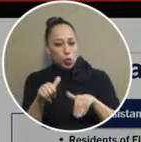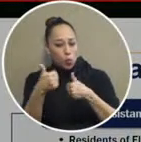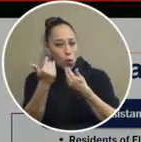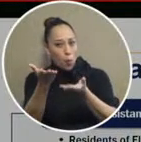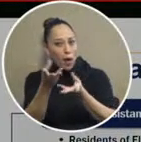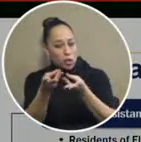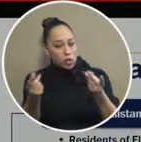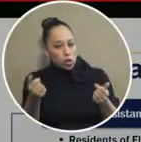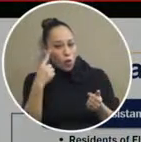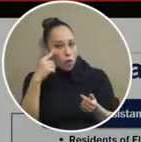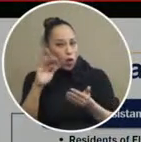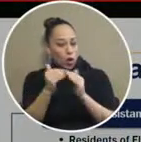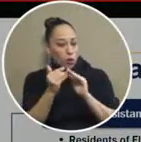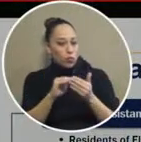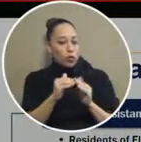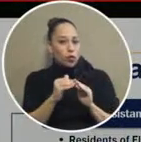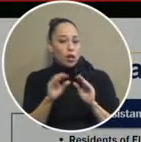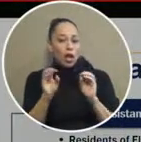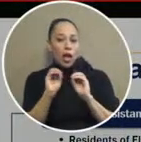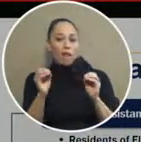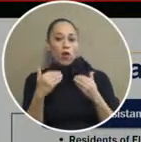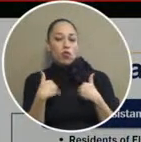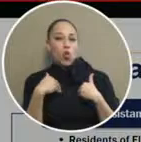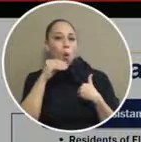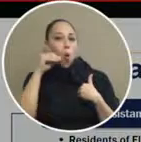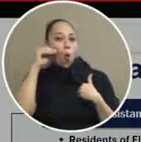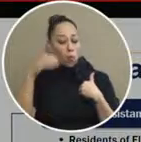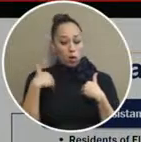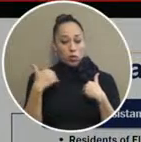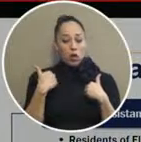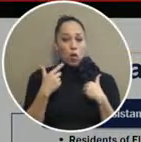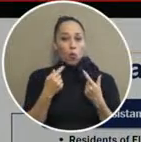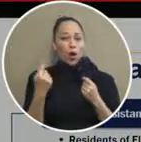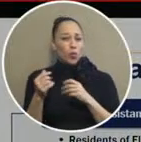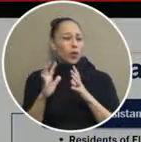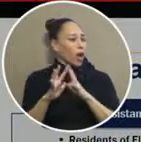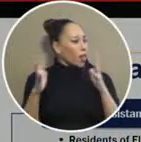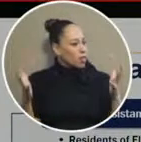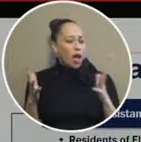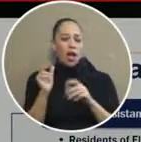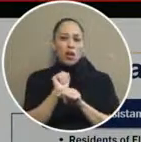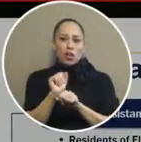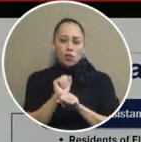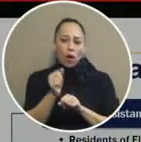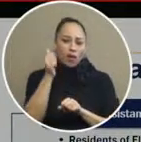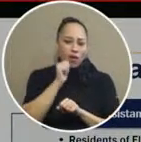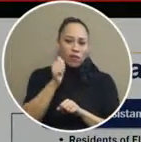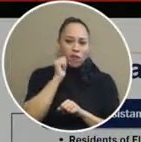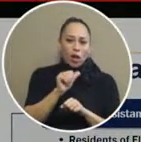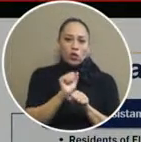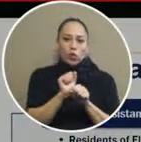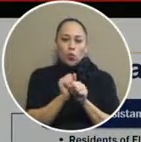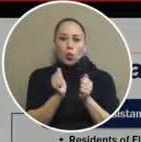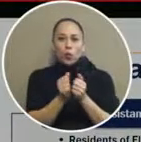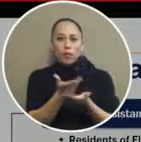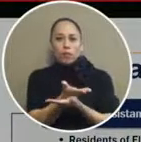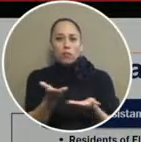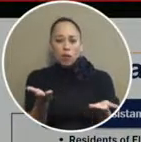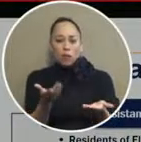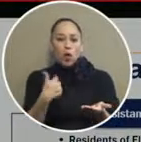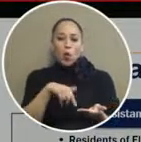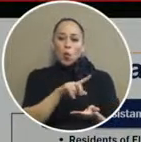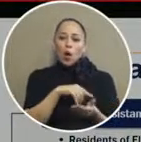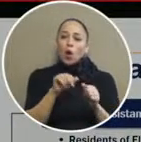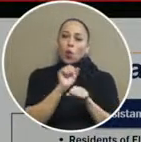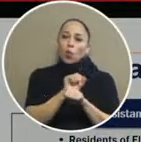solutions for our community's homeless youth. And they do a tremendous job on a daily basis. So they've been a pleasure to work with. We're working